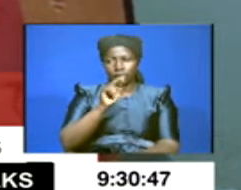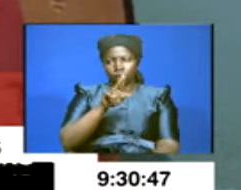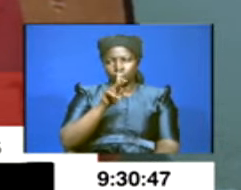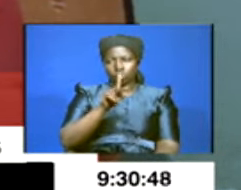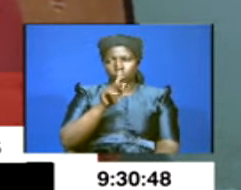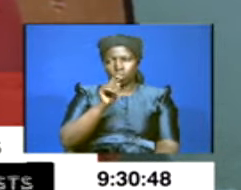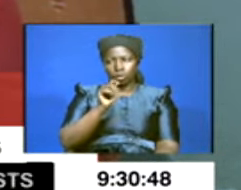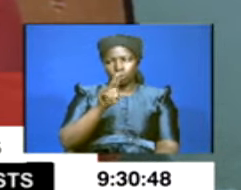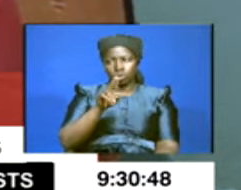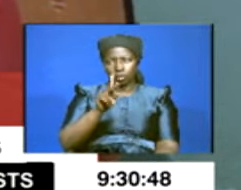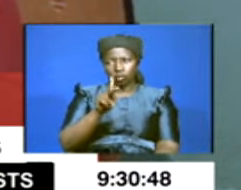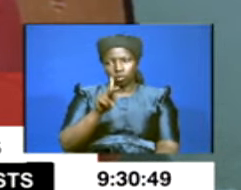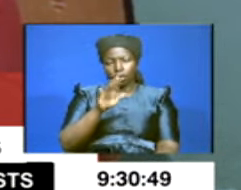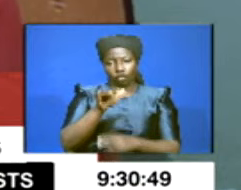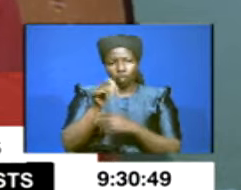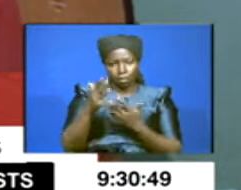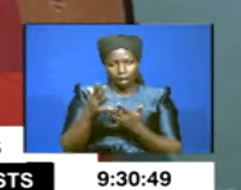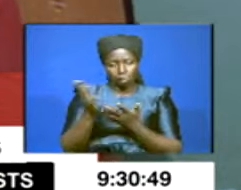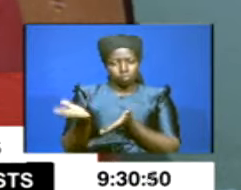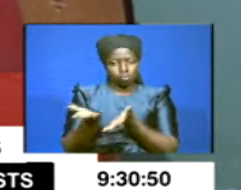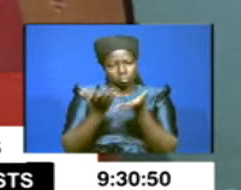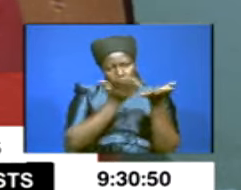So kutoka hapo nilipelekwa Makadara.